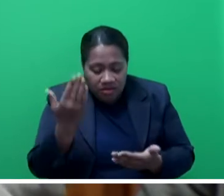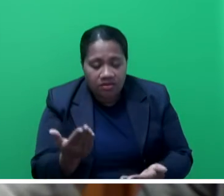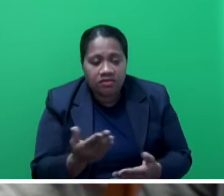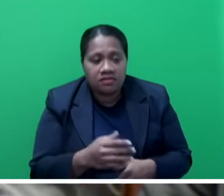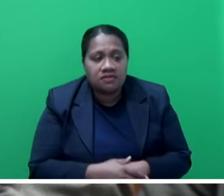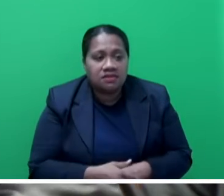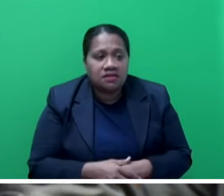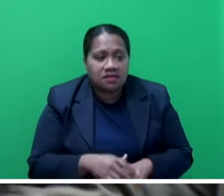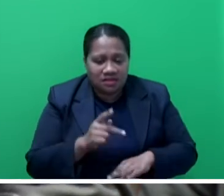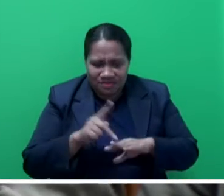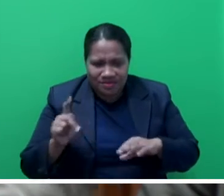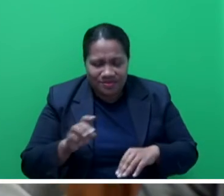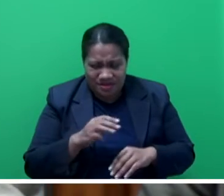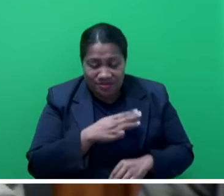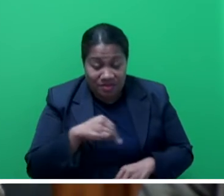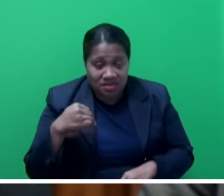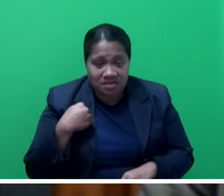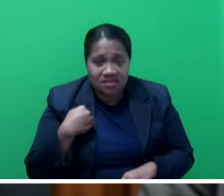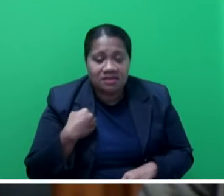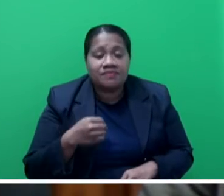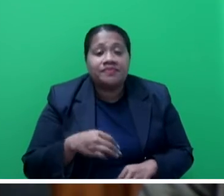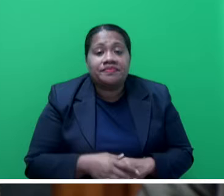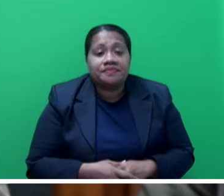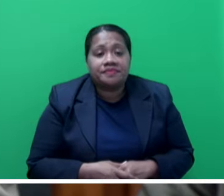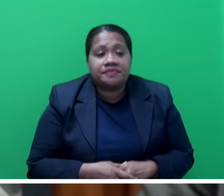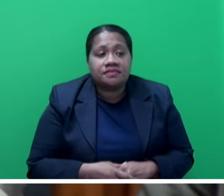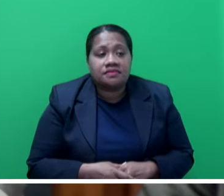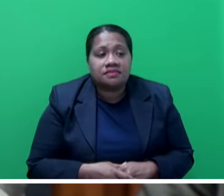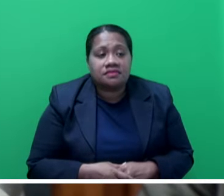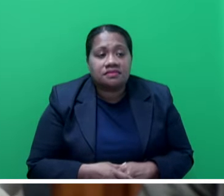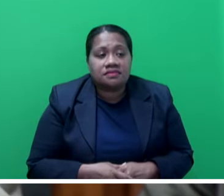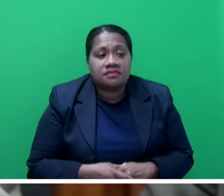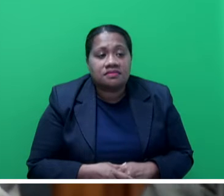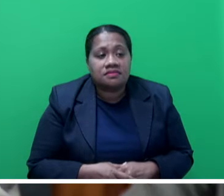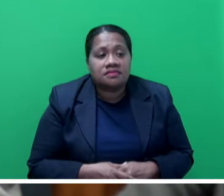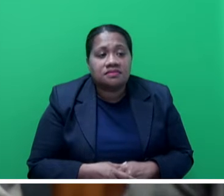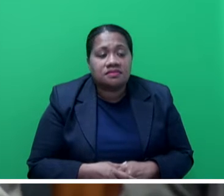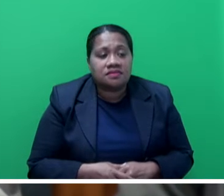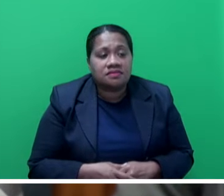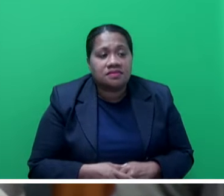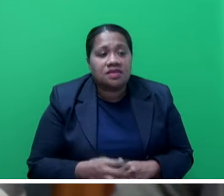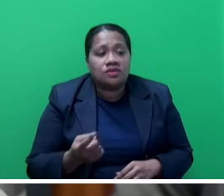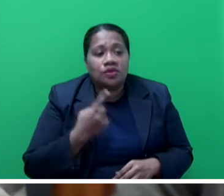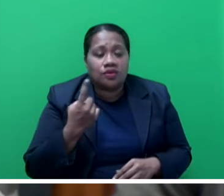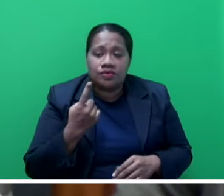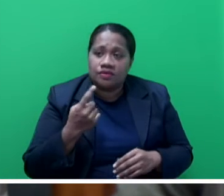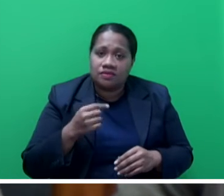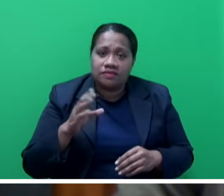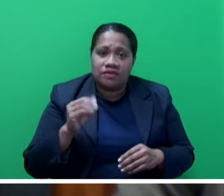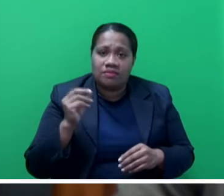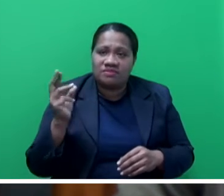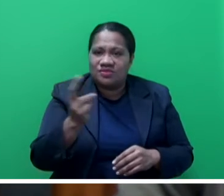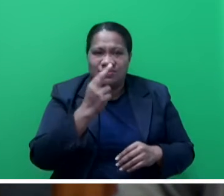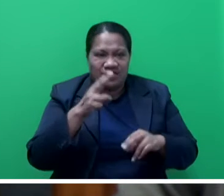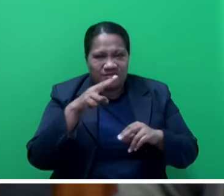Ministers, Honourable Leader of the Opposition and Honourable Members of Parliament, and also those from around Fiji who are listening in and watching